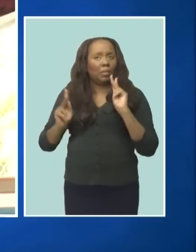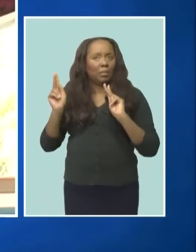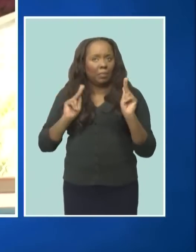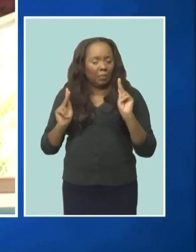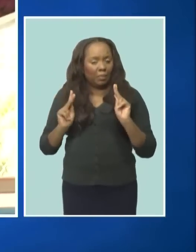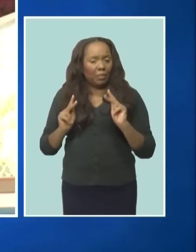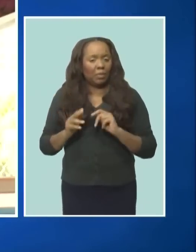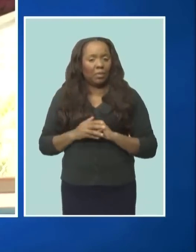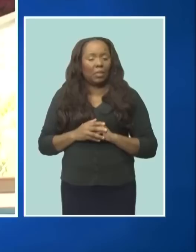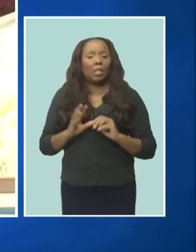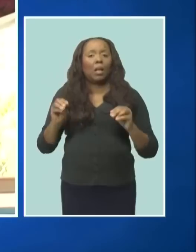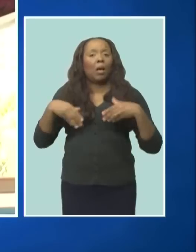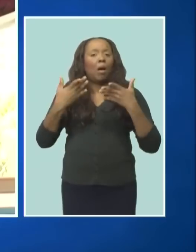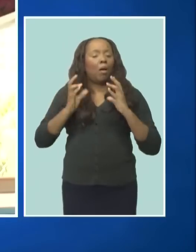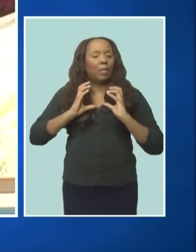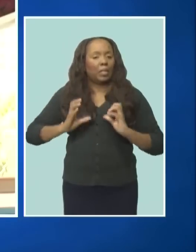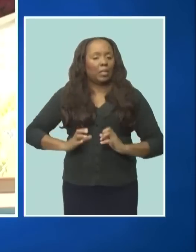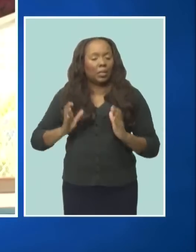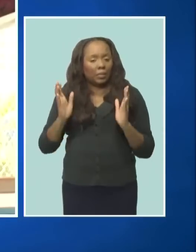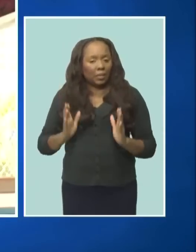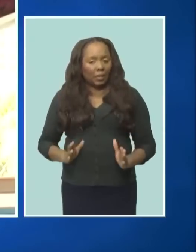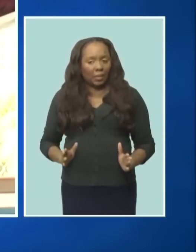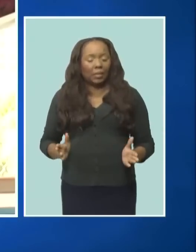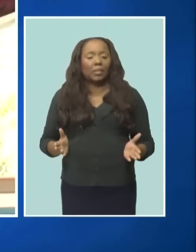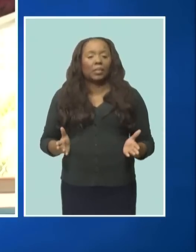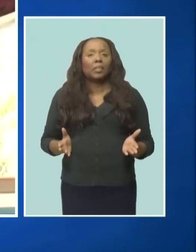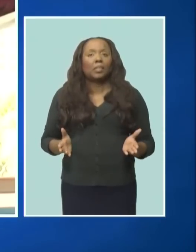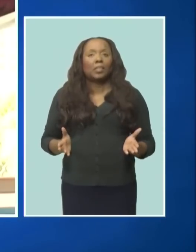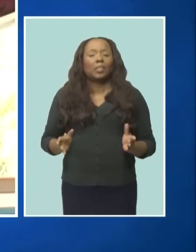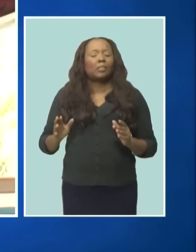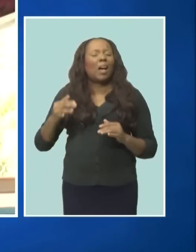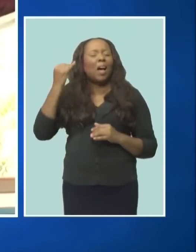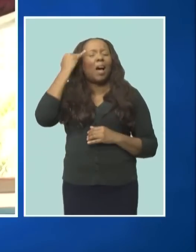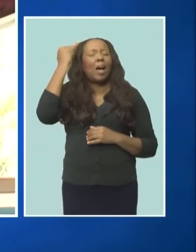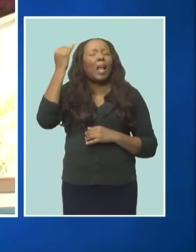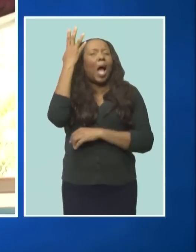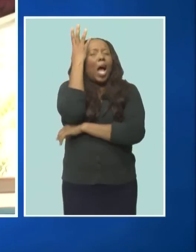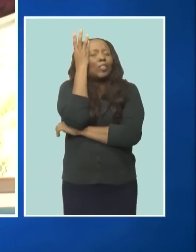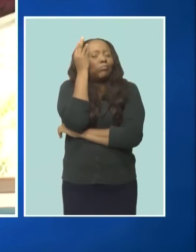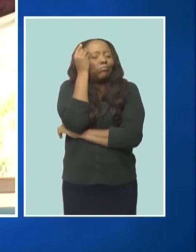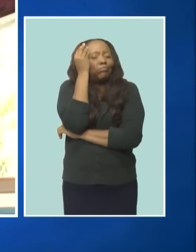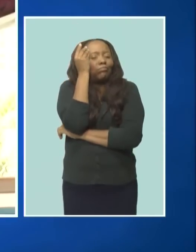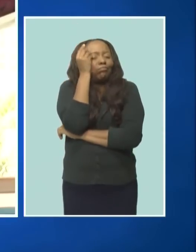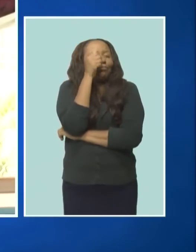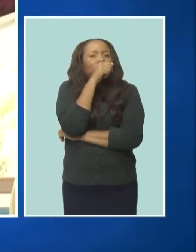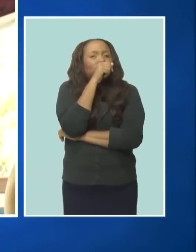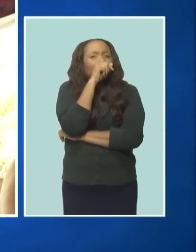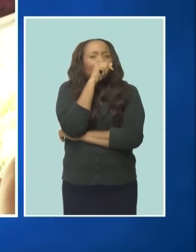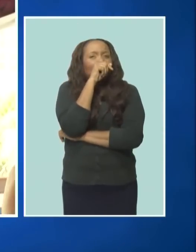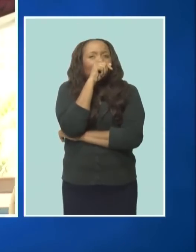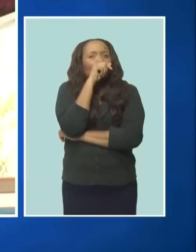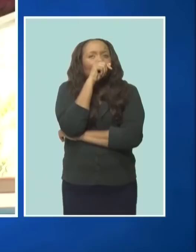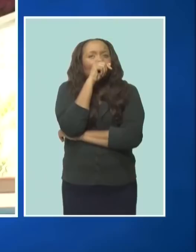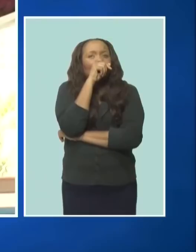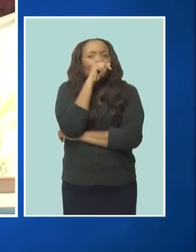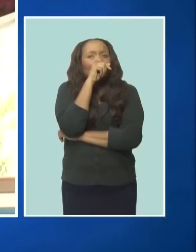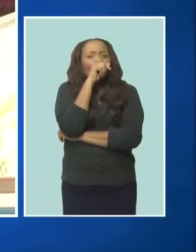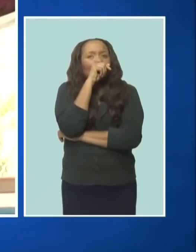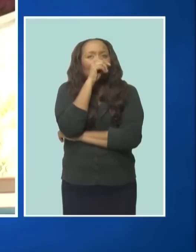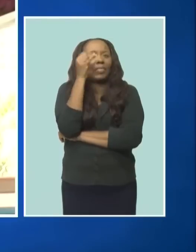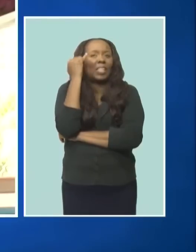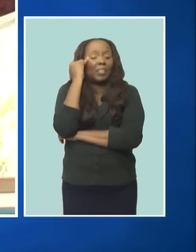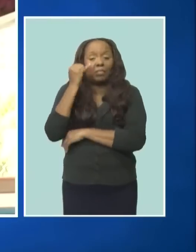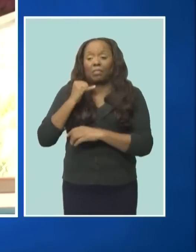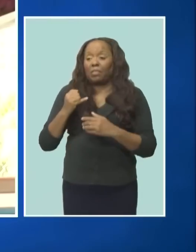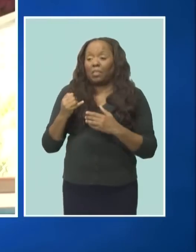our customers and to the public. But it's, like I said, it's an idea that we're thinking about, because really and truly, if you're passing here and you